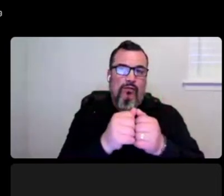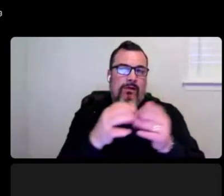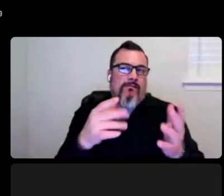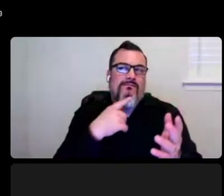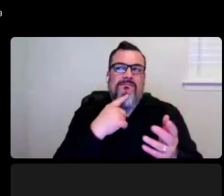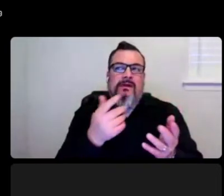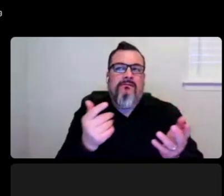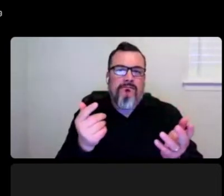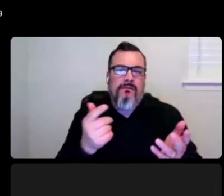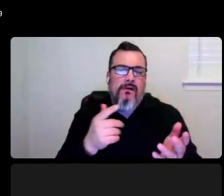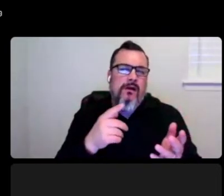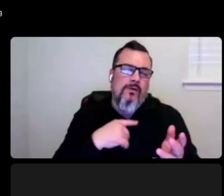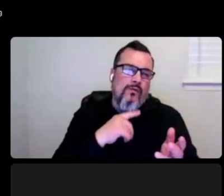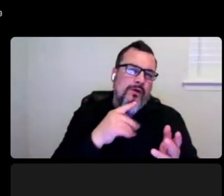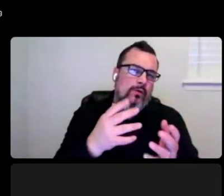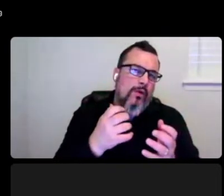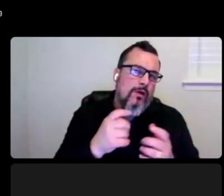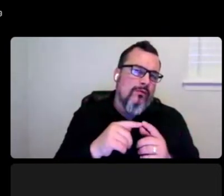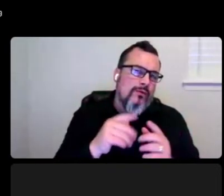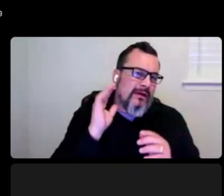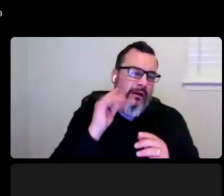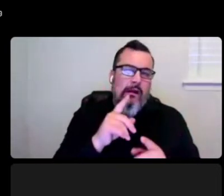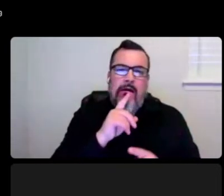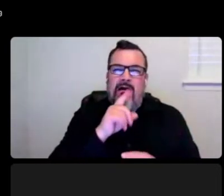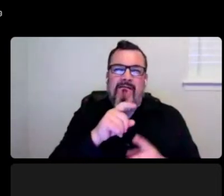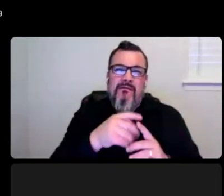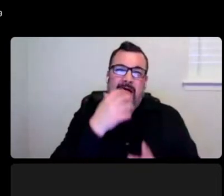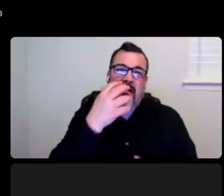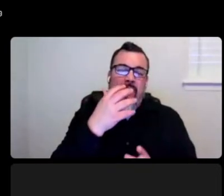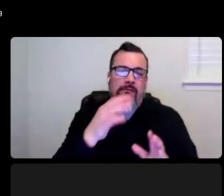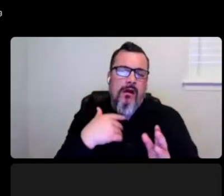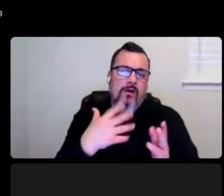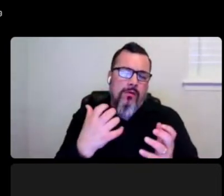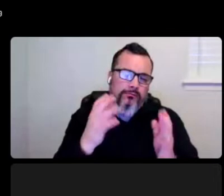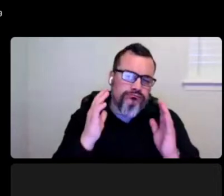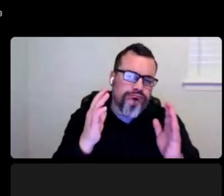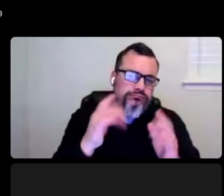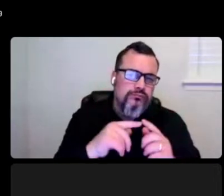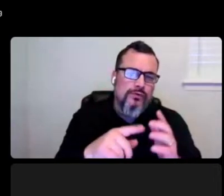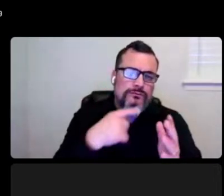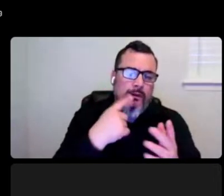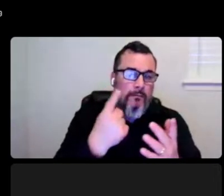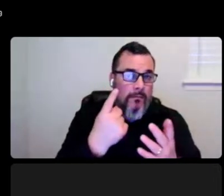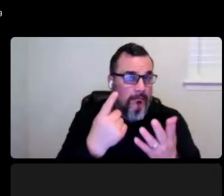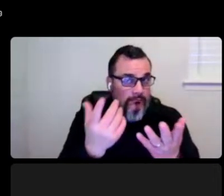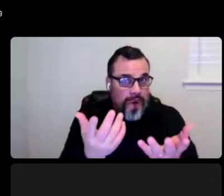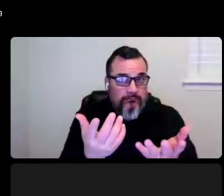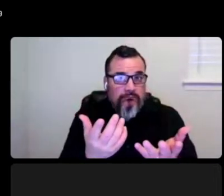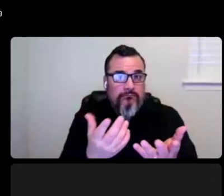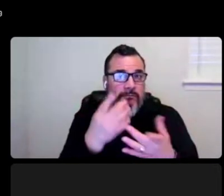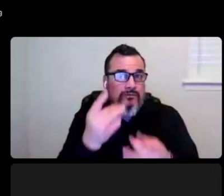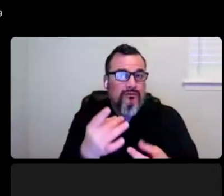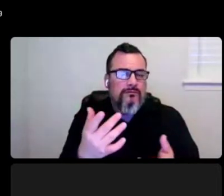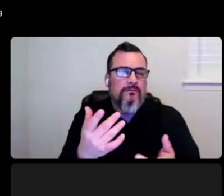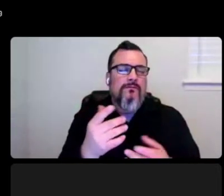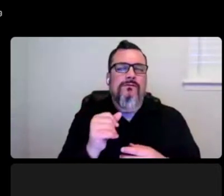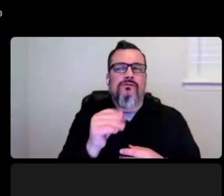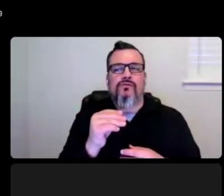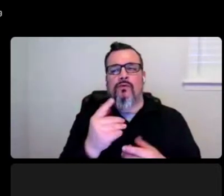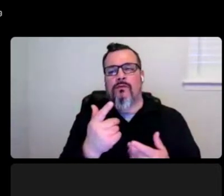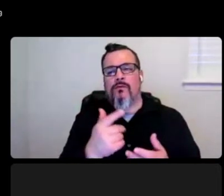of, I really want to hear you. You don't have to yell. I want to hear what you have to say. Maybe there's something in here. Remember as a